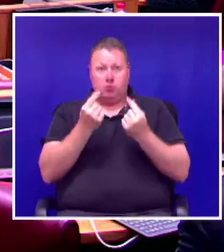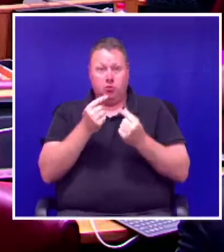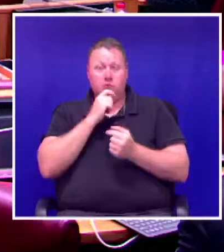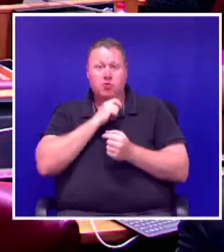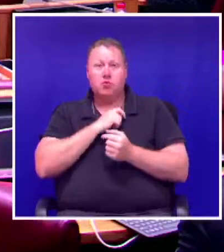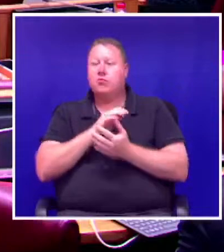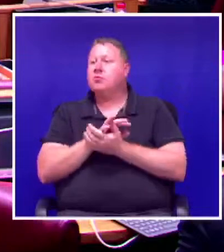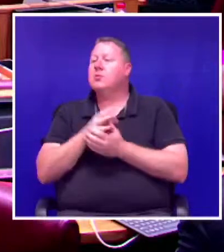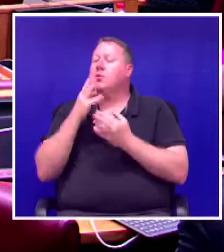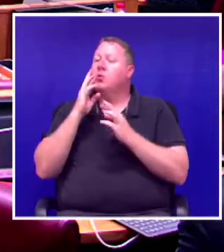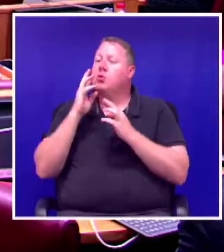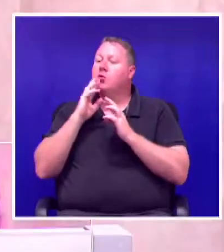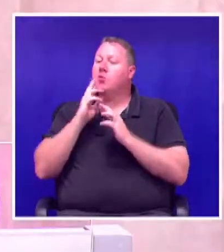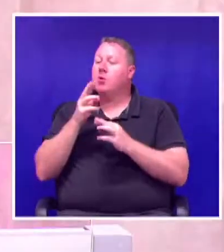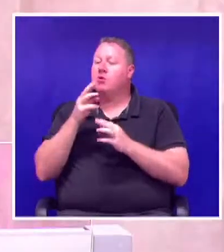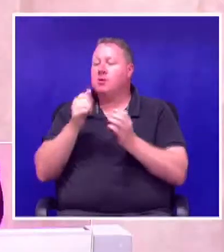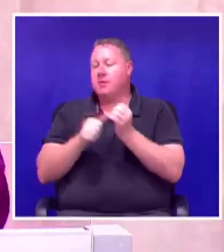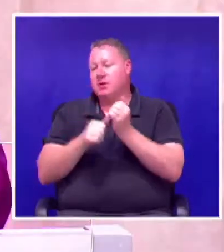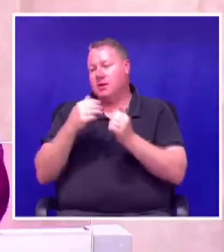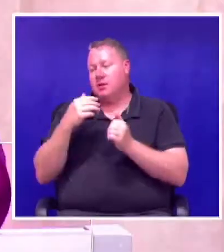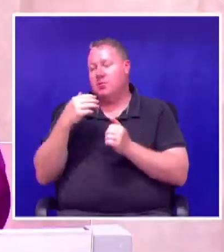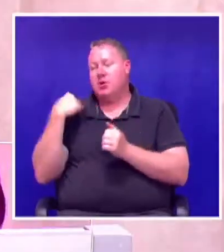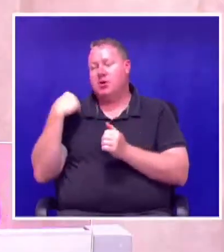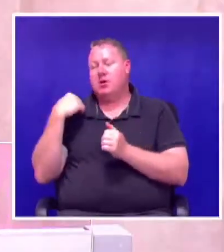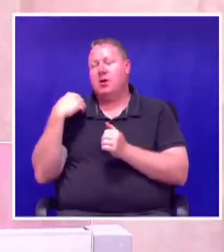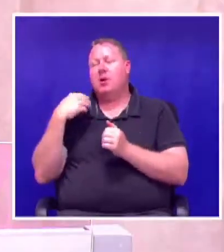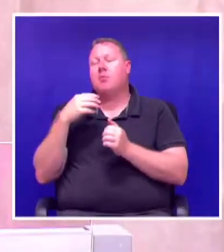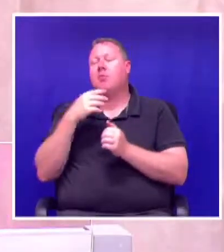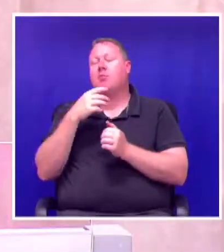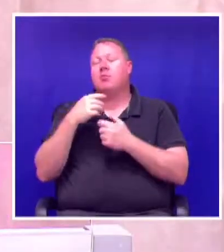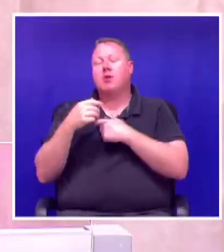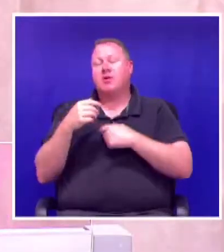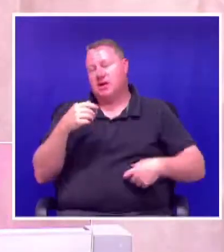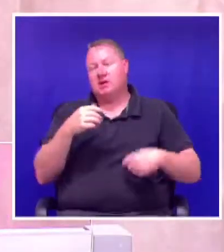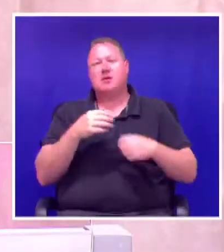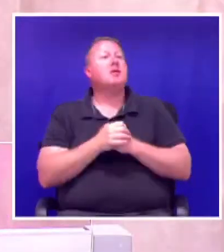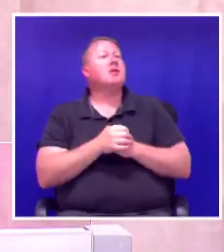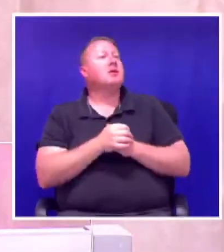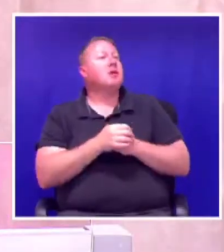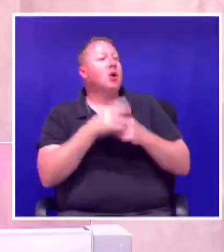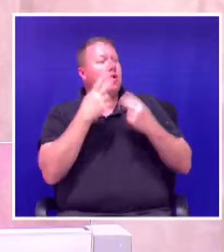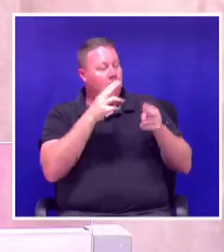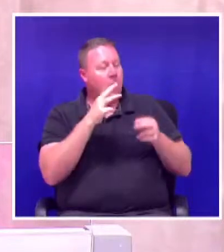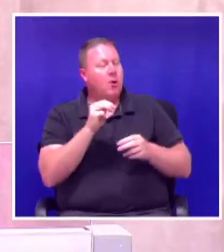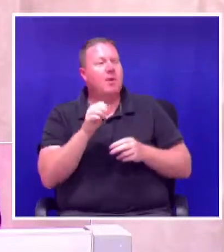response, please. Thank you very much, Honorable Moemang.